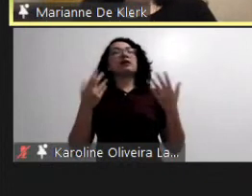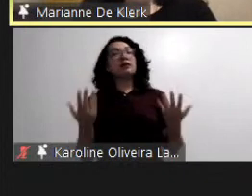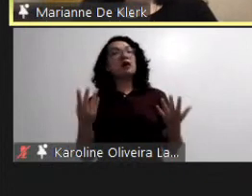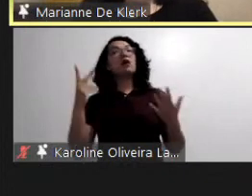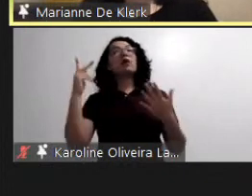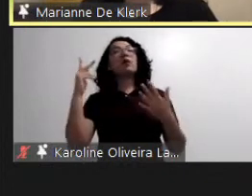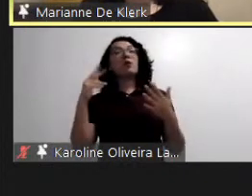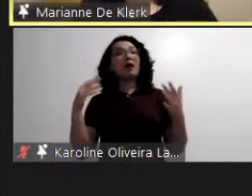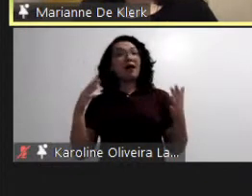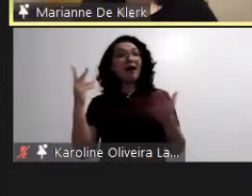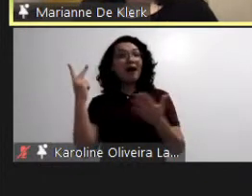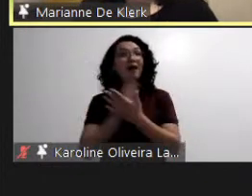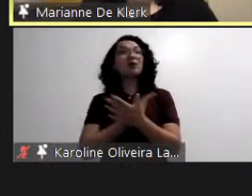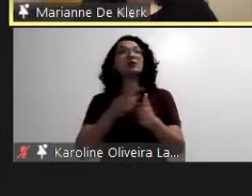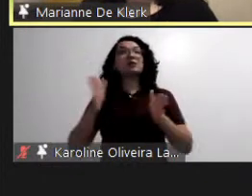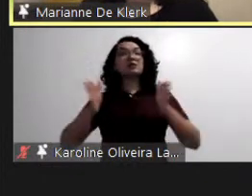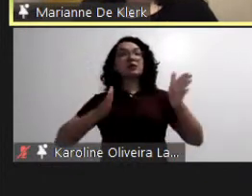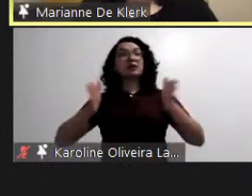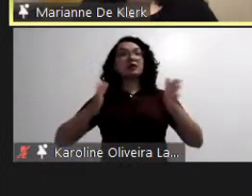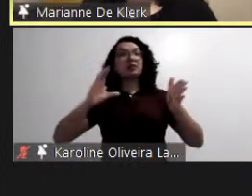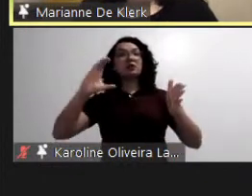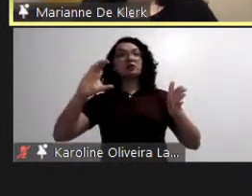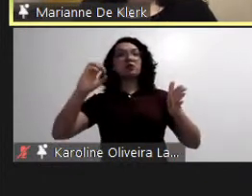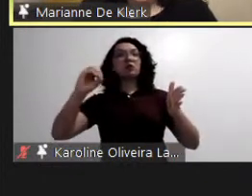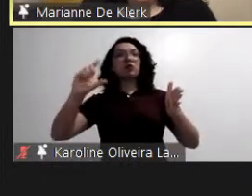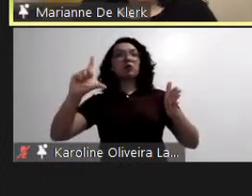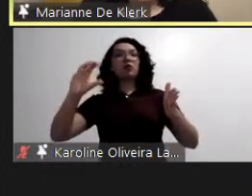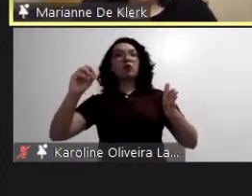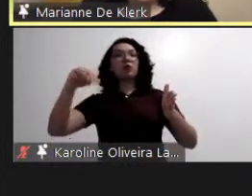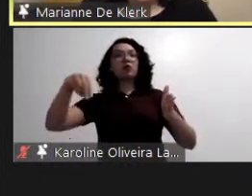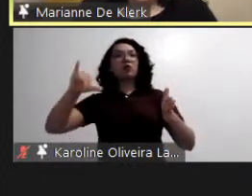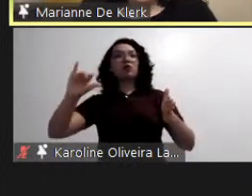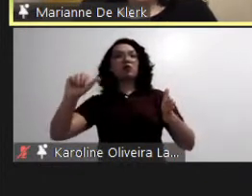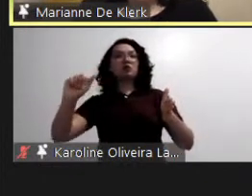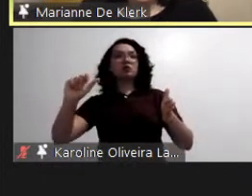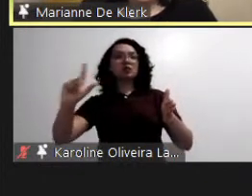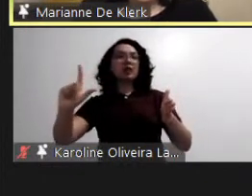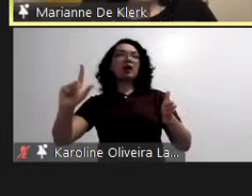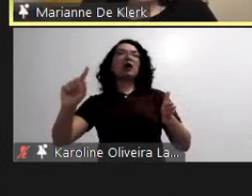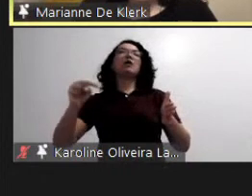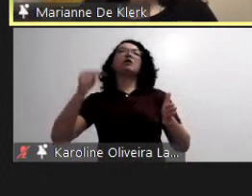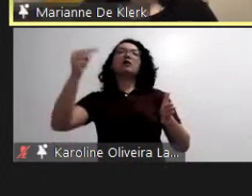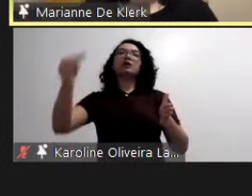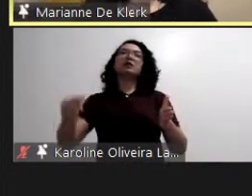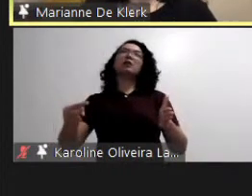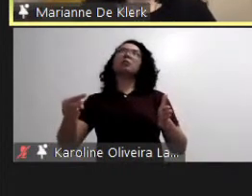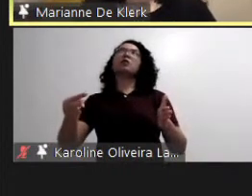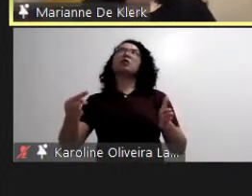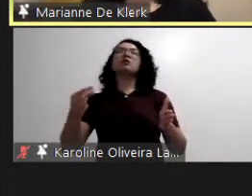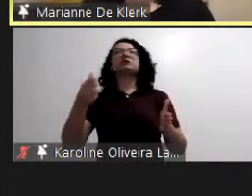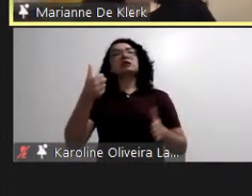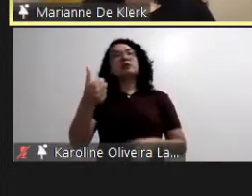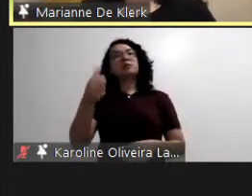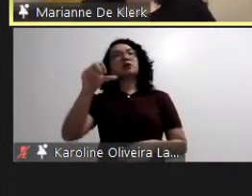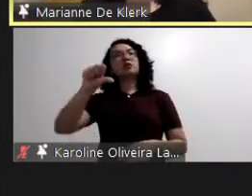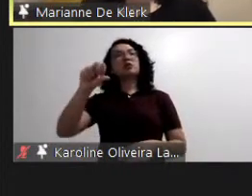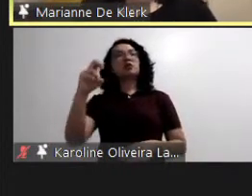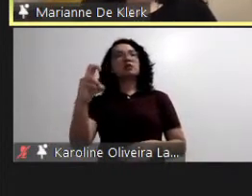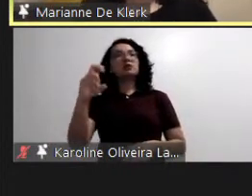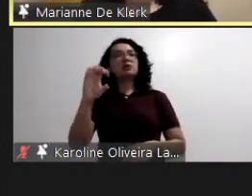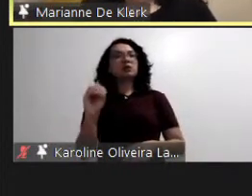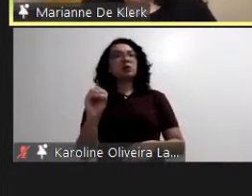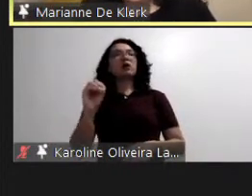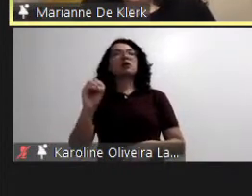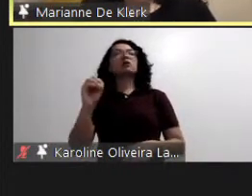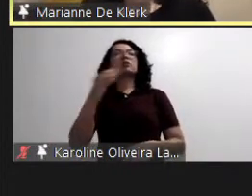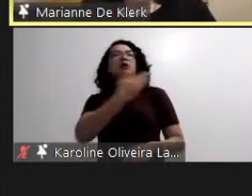into legislation in the mid-1950s when the nationalist government came into power. This was not only on a city level, and